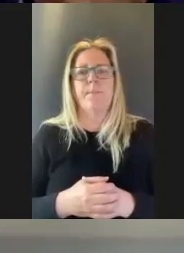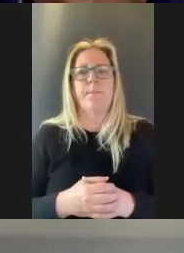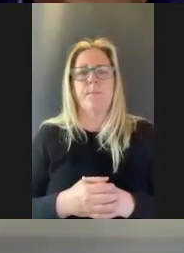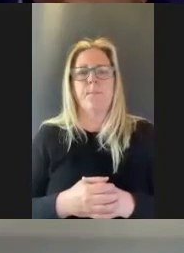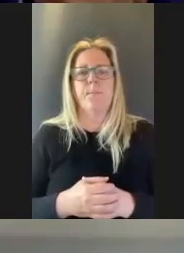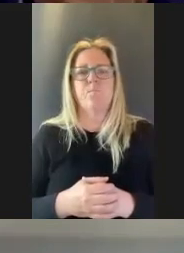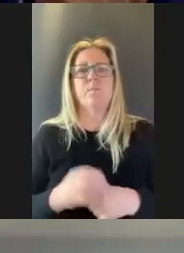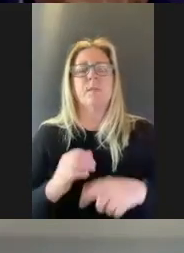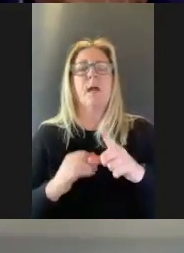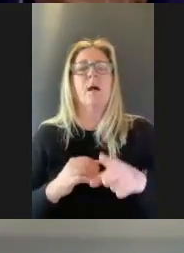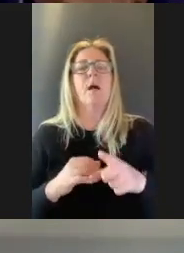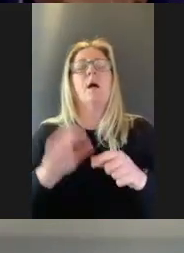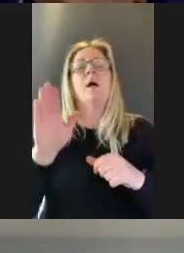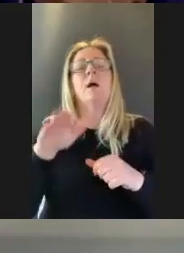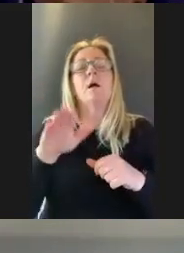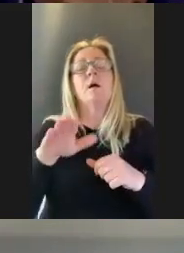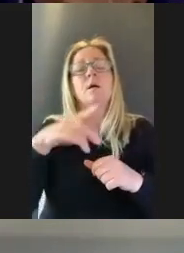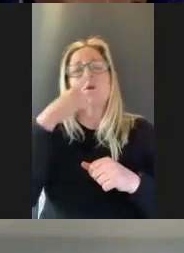If you don't mind